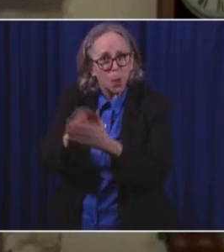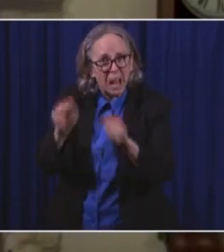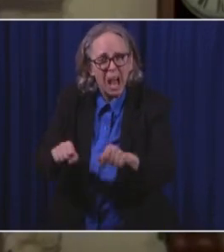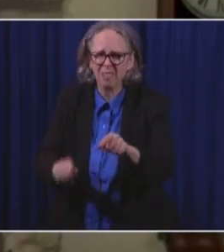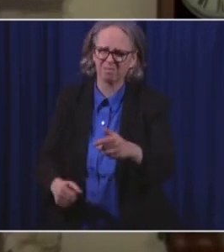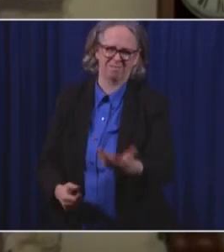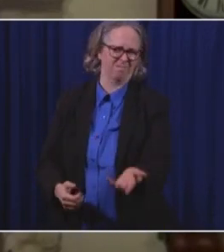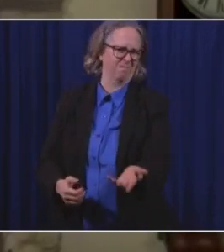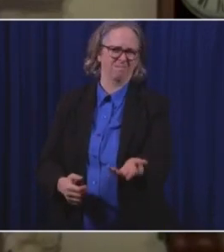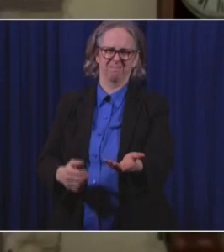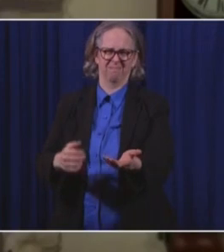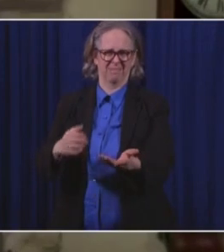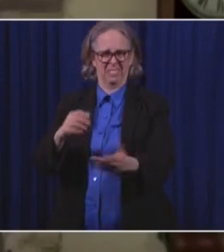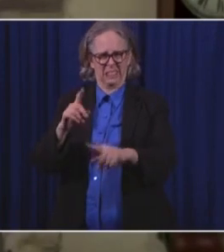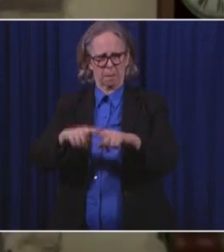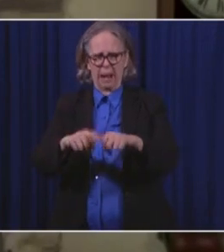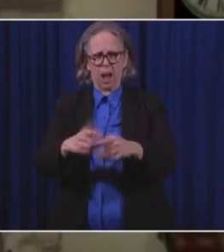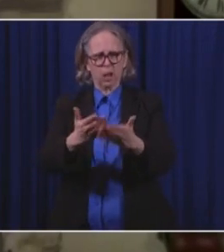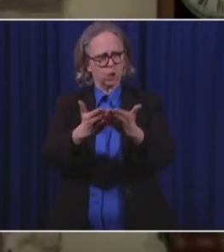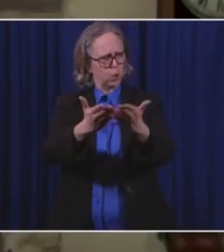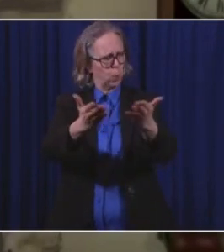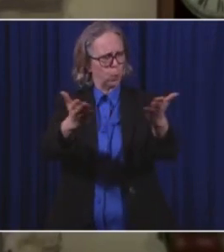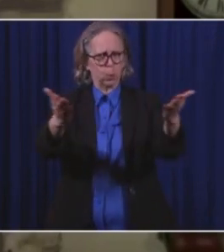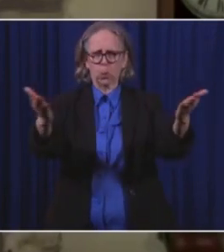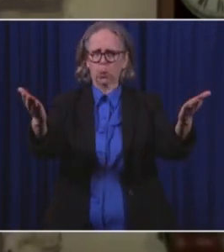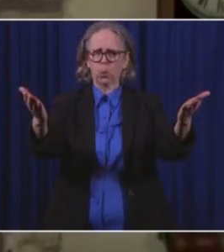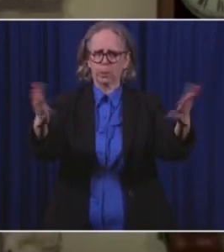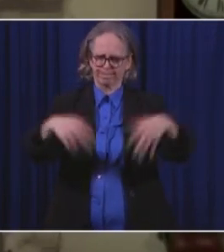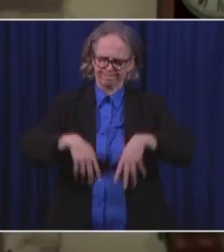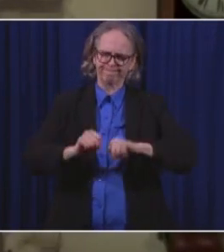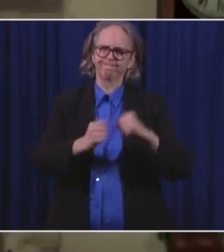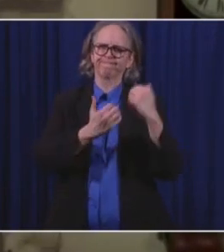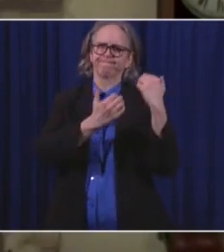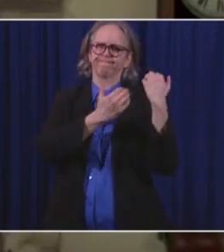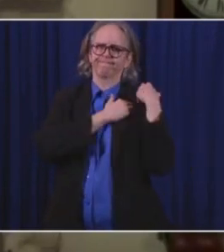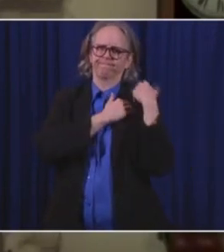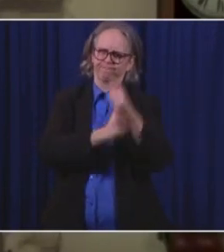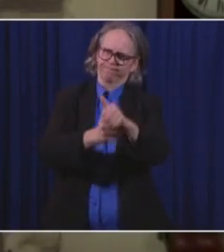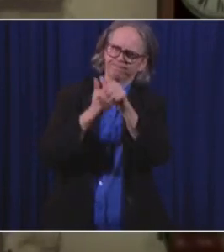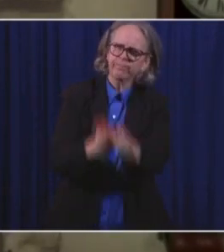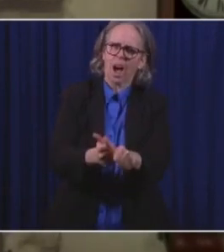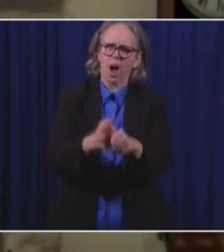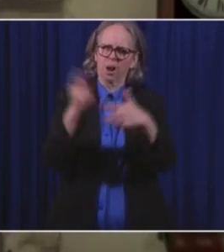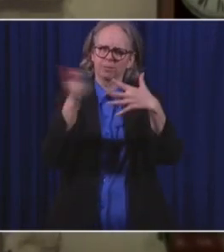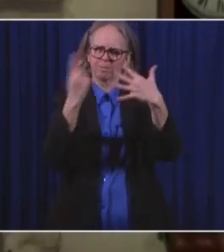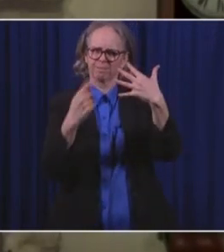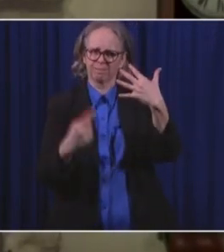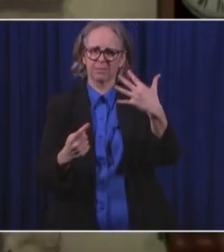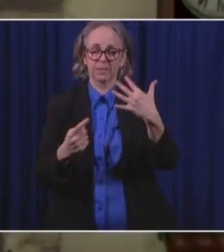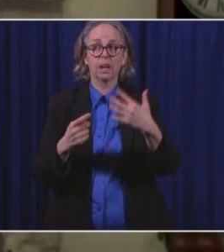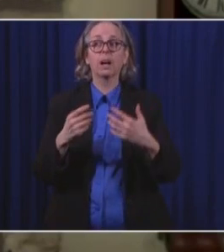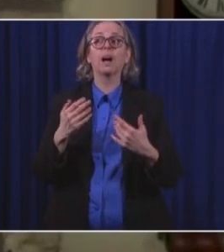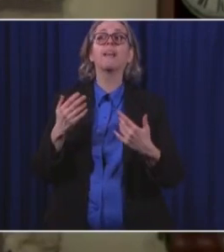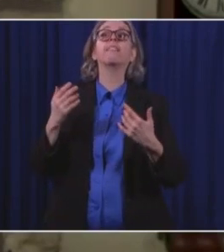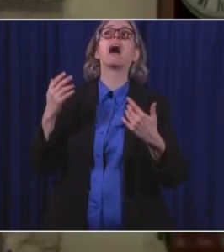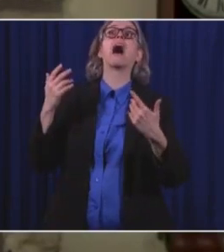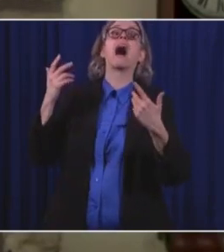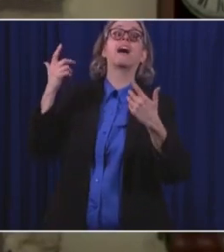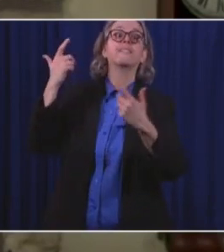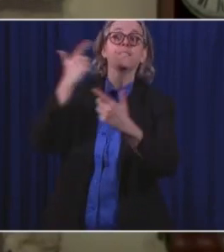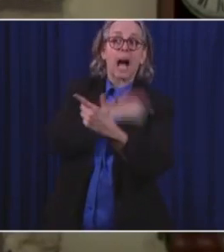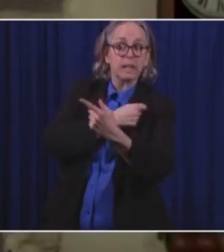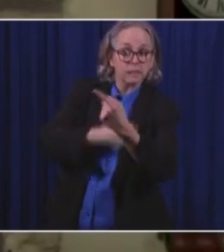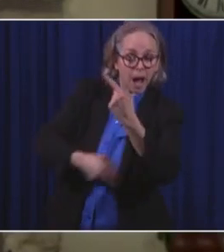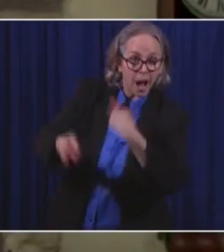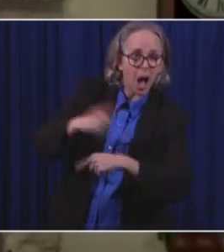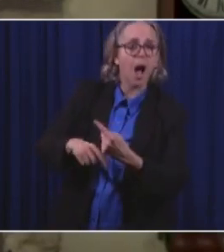virus, until we get the vaccine administered to enough people, we got to live with this. And the way we live with it is by following